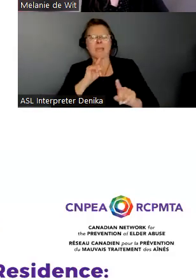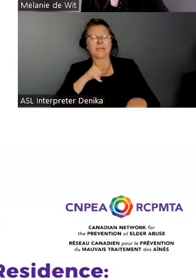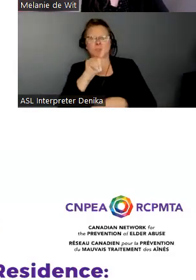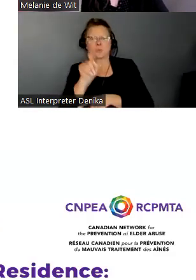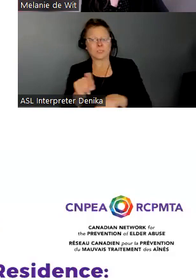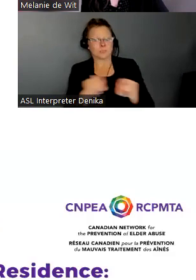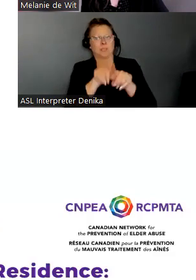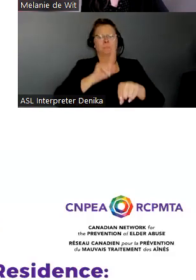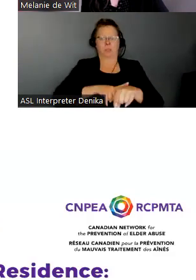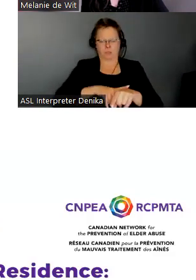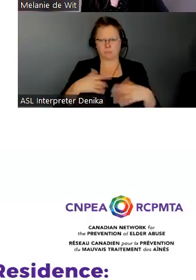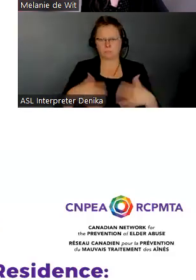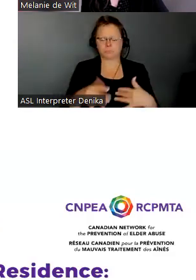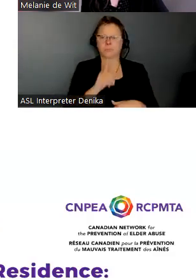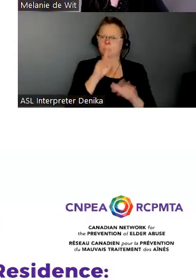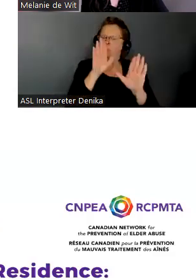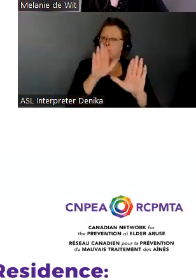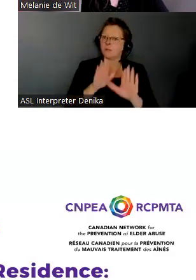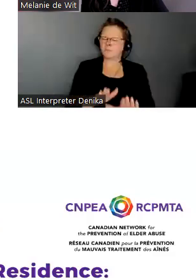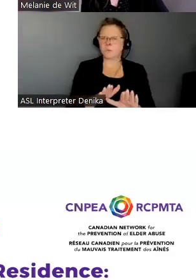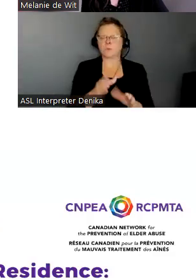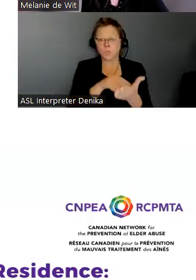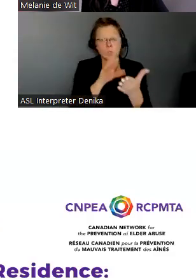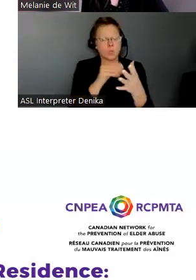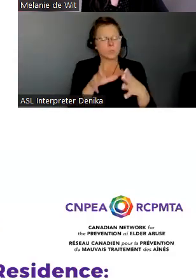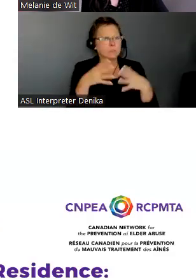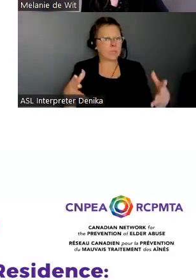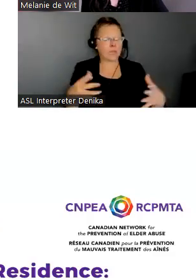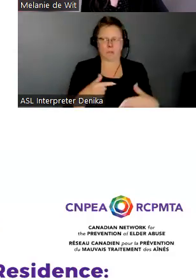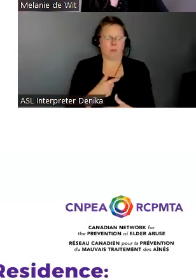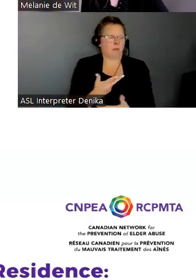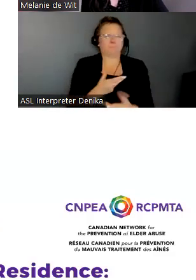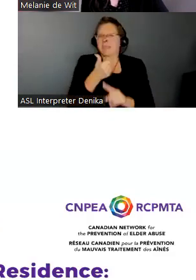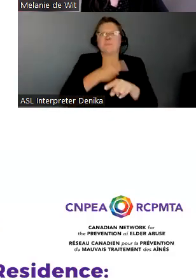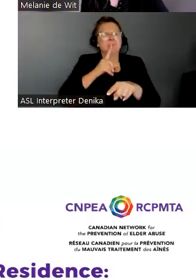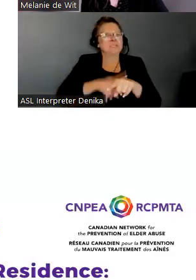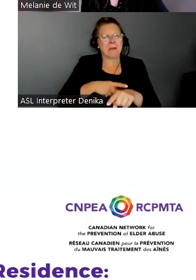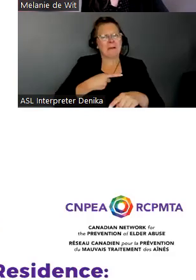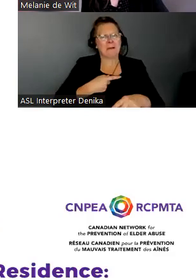was very informative and educational. And I know that I learned, every time we do these, we always